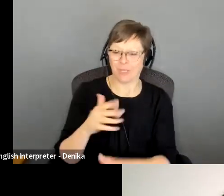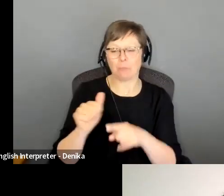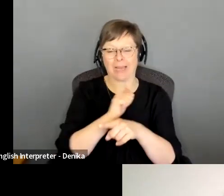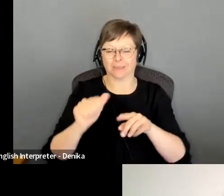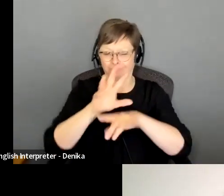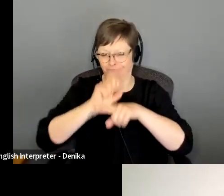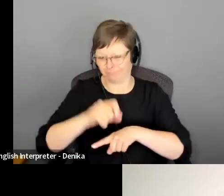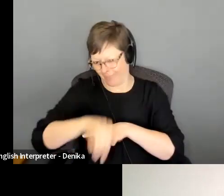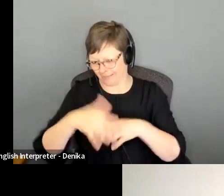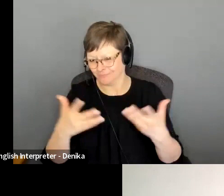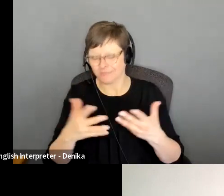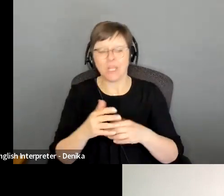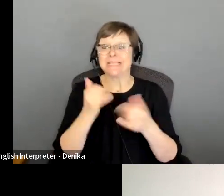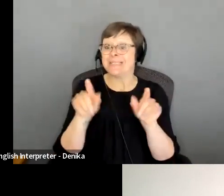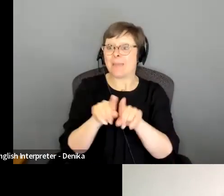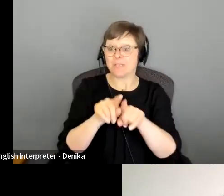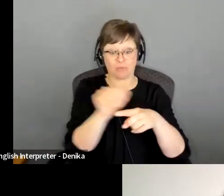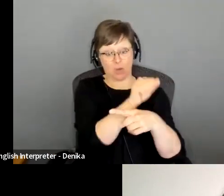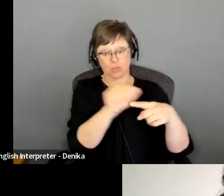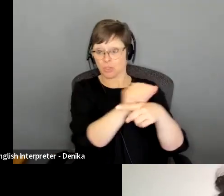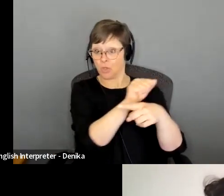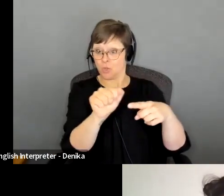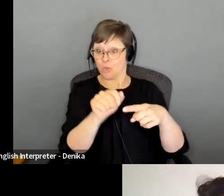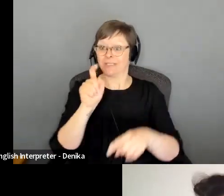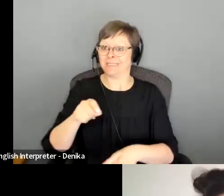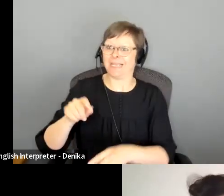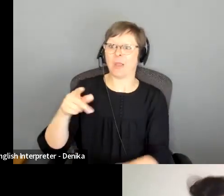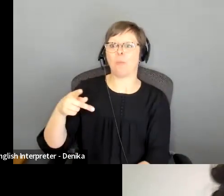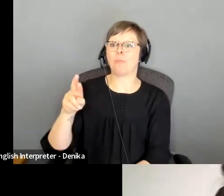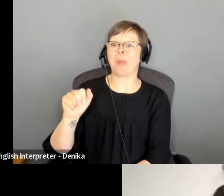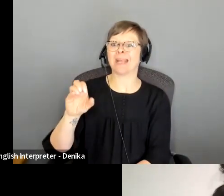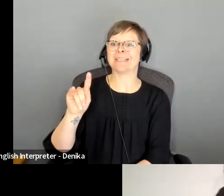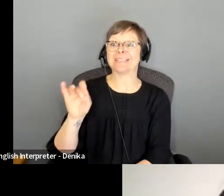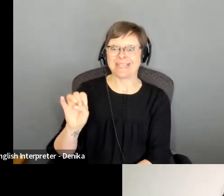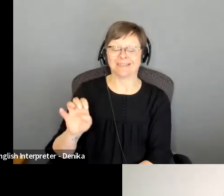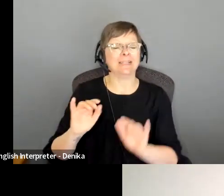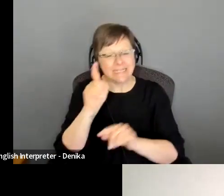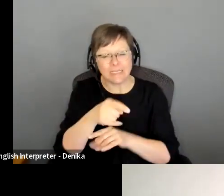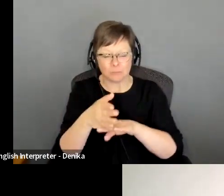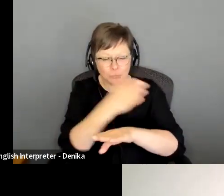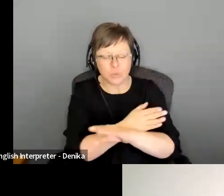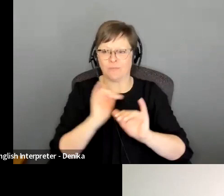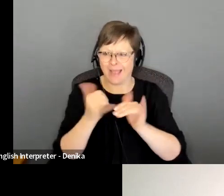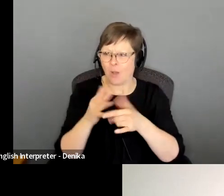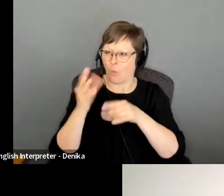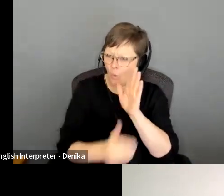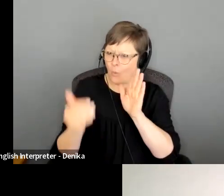Just like rehearsal, we need to practice to improve. So we're going to start out really basic.